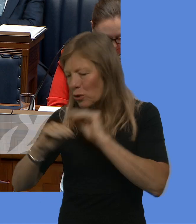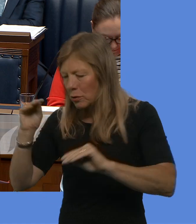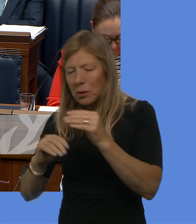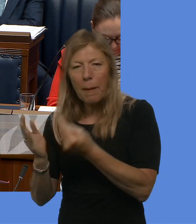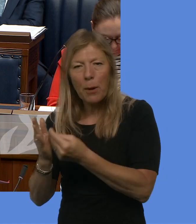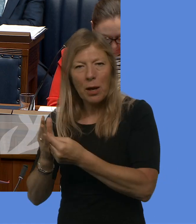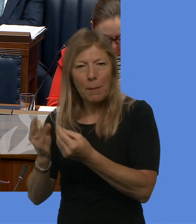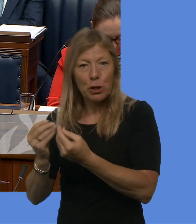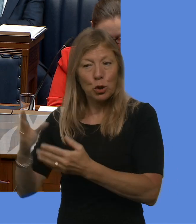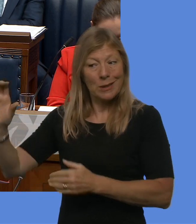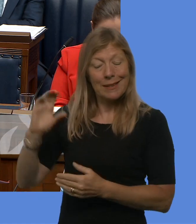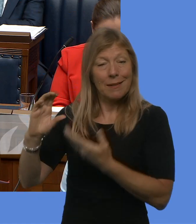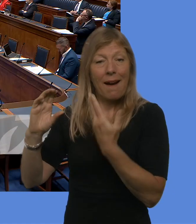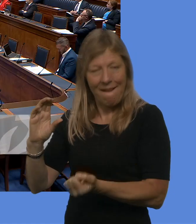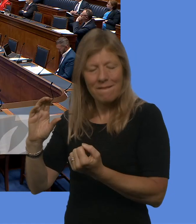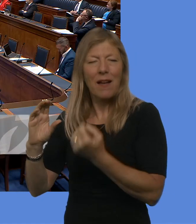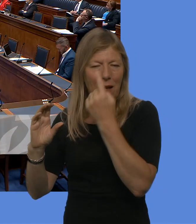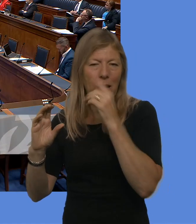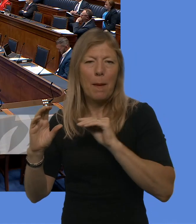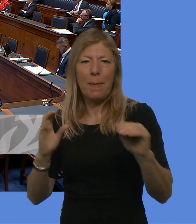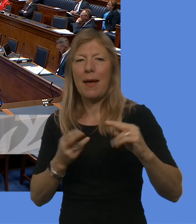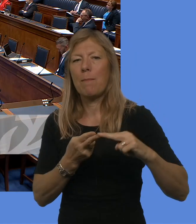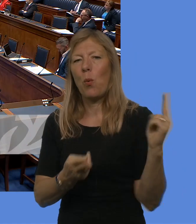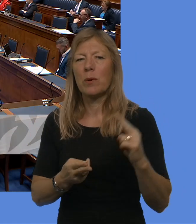for us to do more. Dan Dodds.